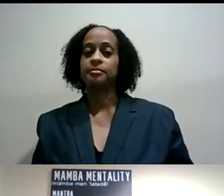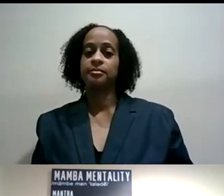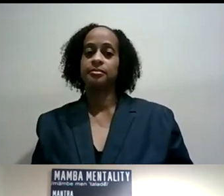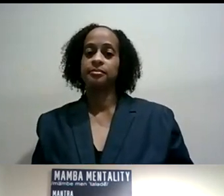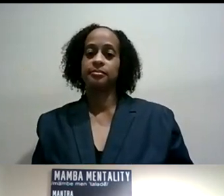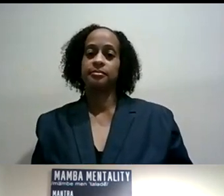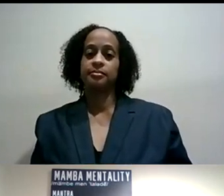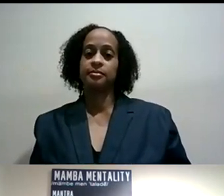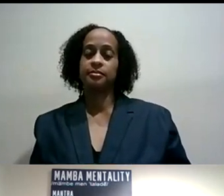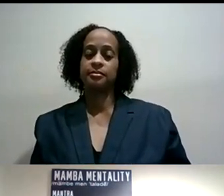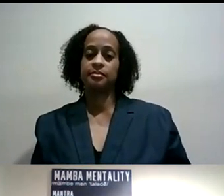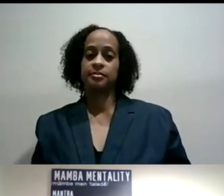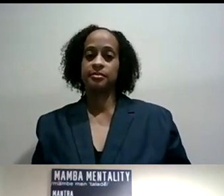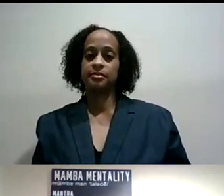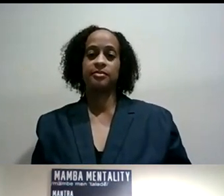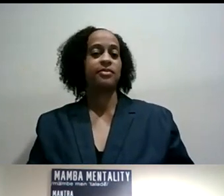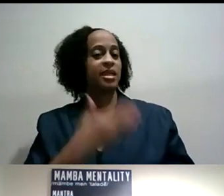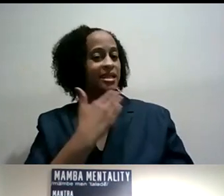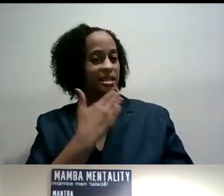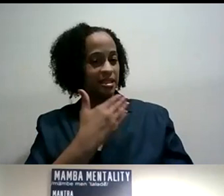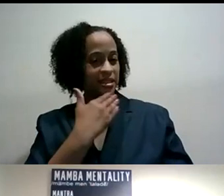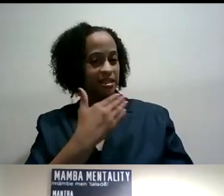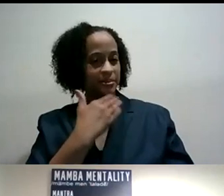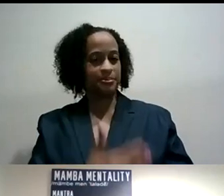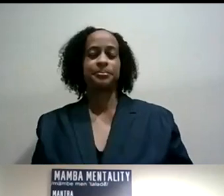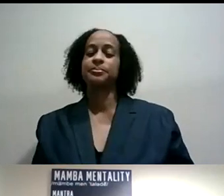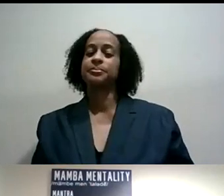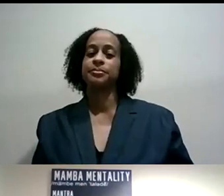Okay. That's right. Thank you. Yes, sir.